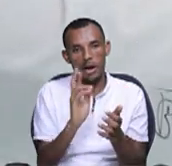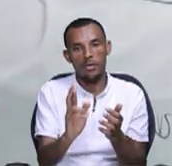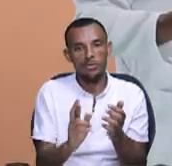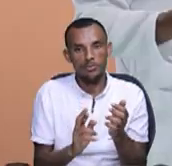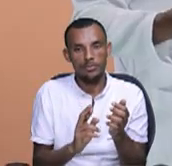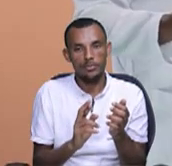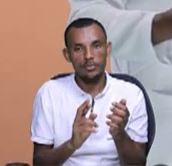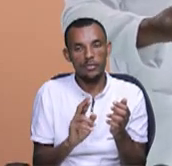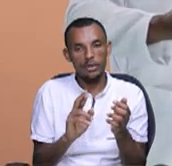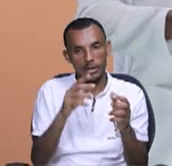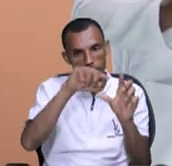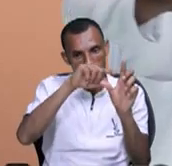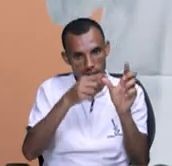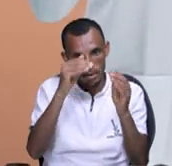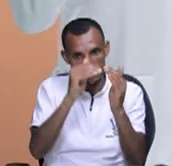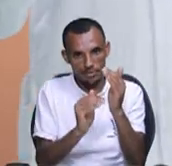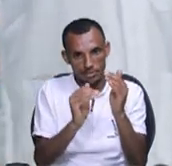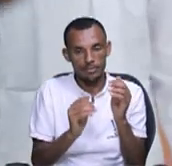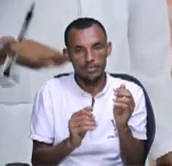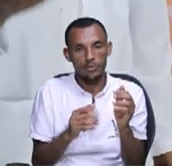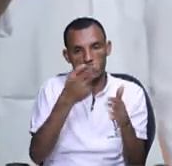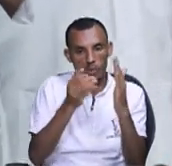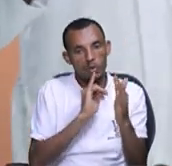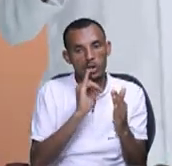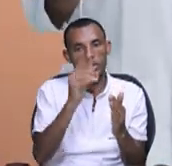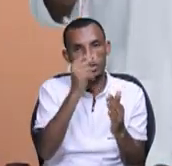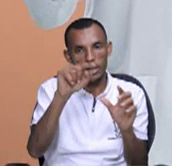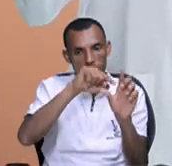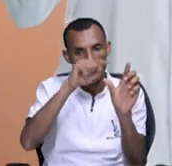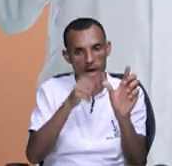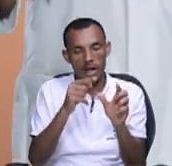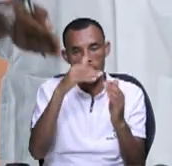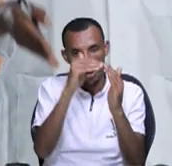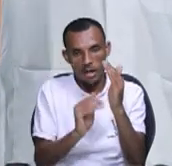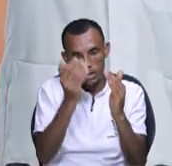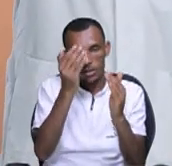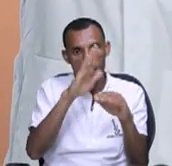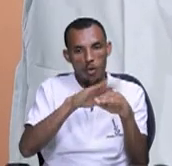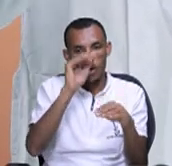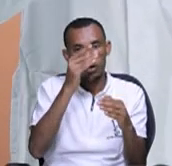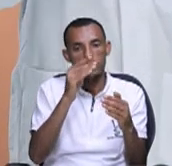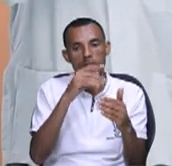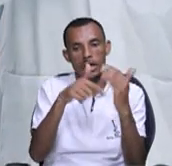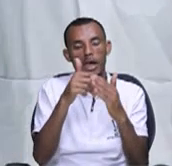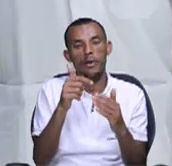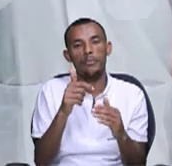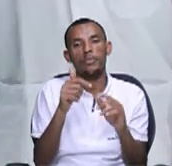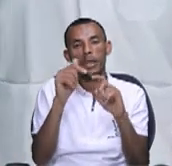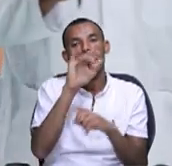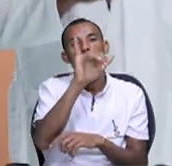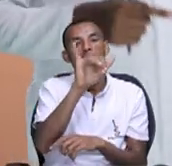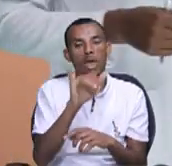are the angle lays. What is the angle lays on the xy